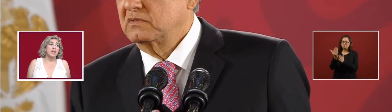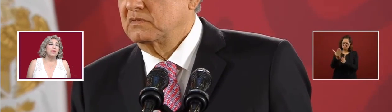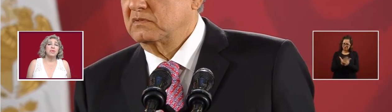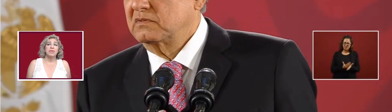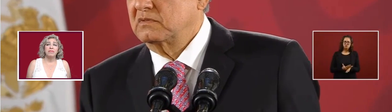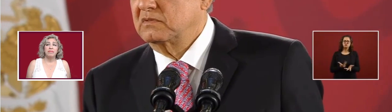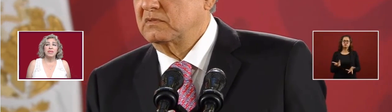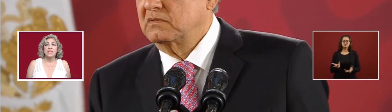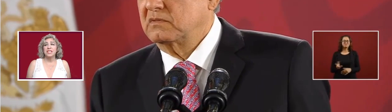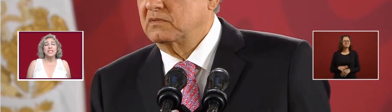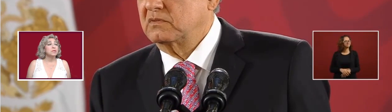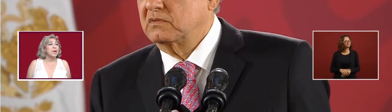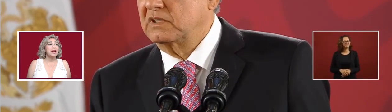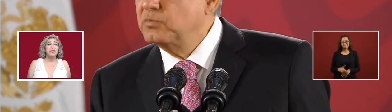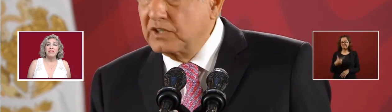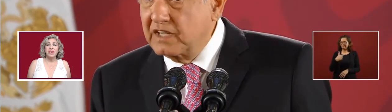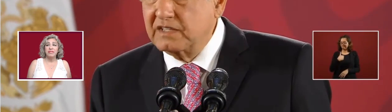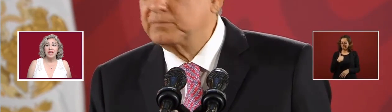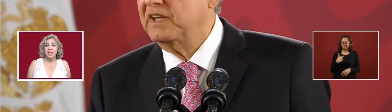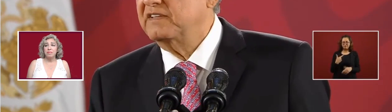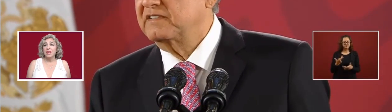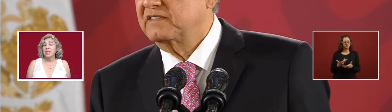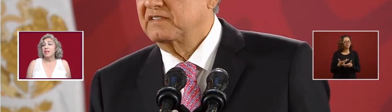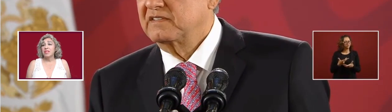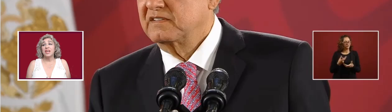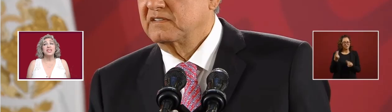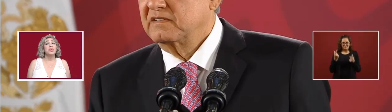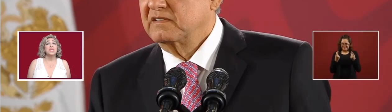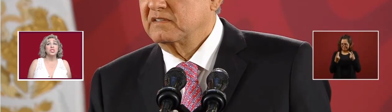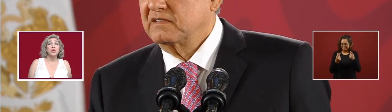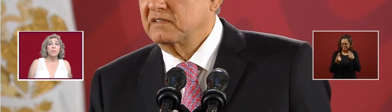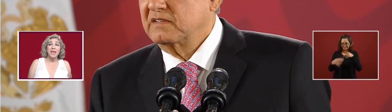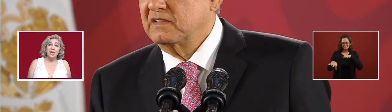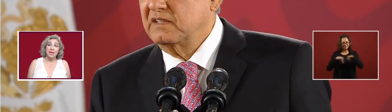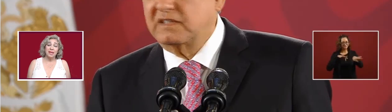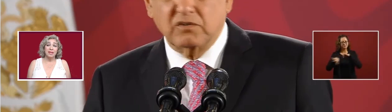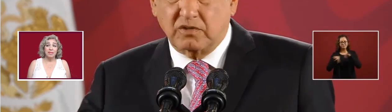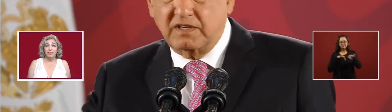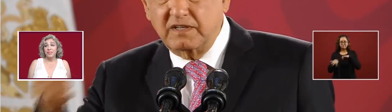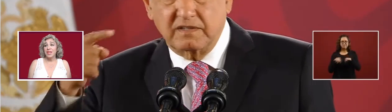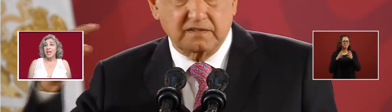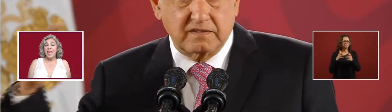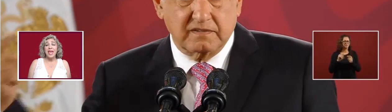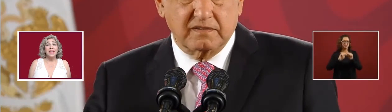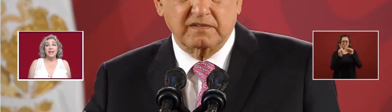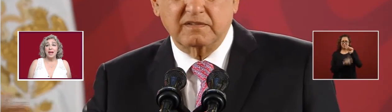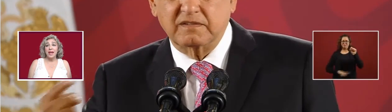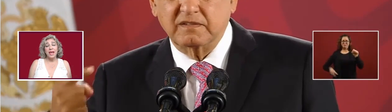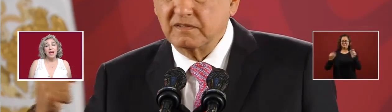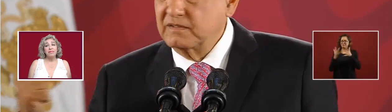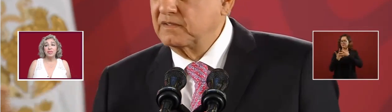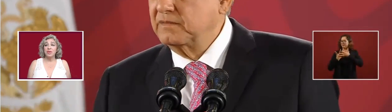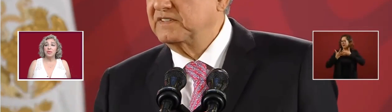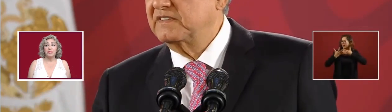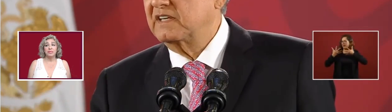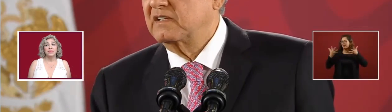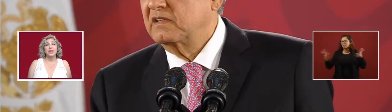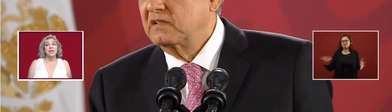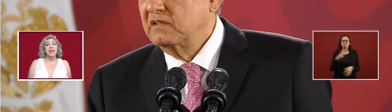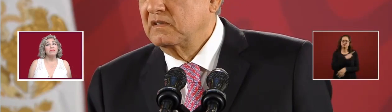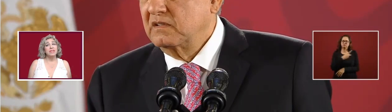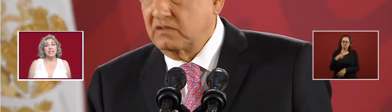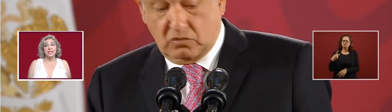the number of visits. He says, but I don't have enough time. The country is too big. And, I have to go,